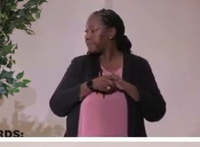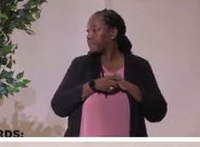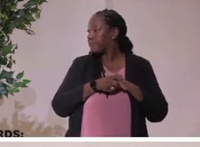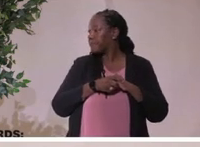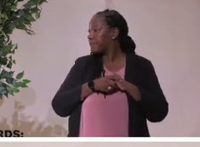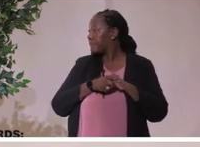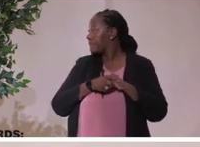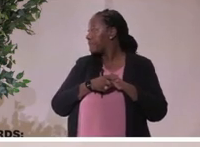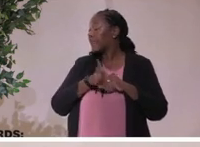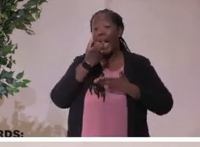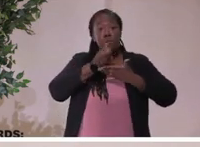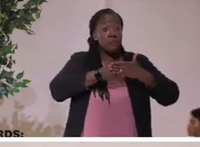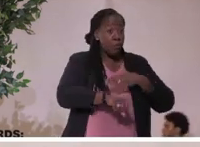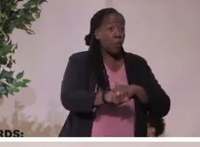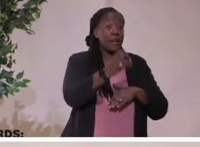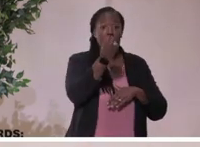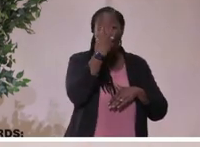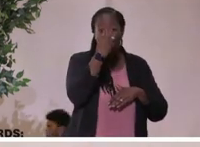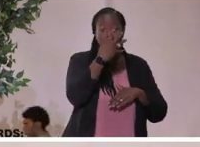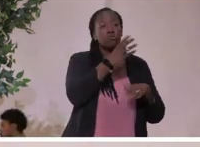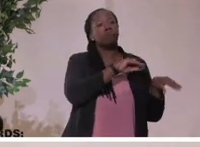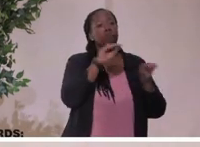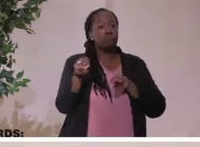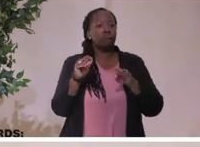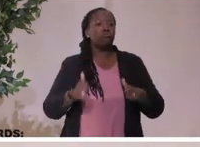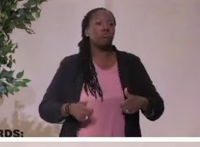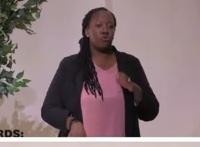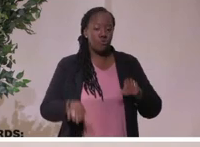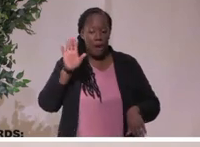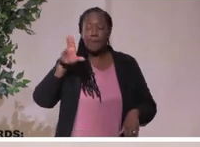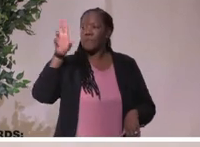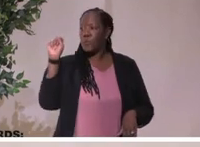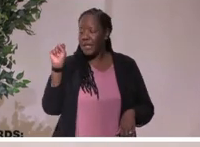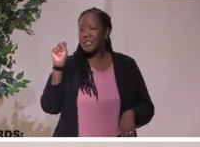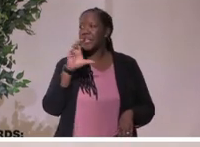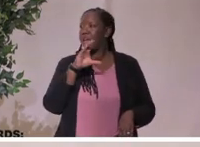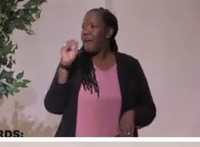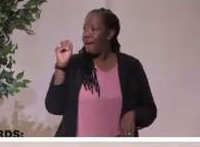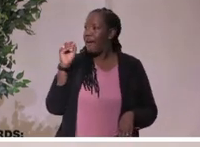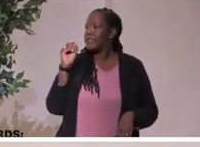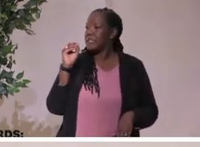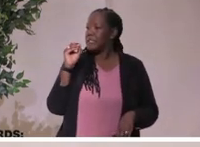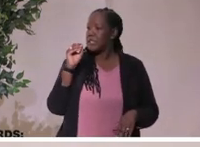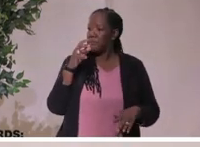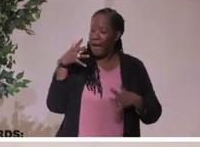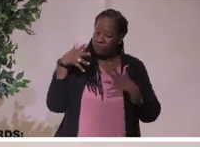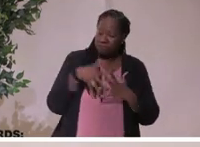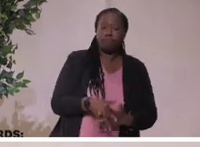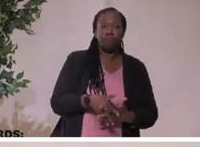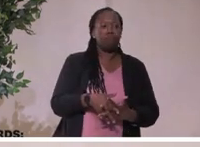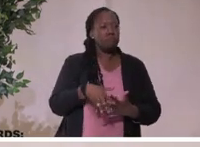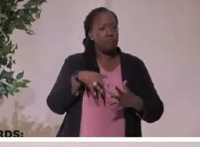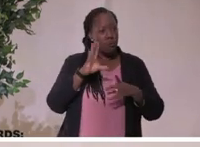I was born in Hong Kong and live in the U.S., and it's all about adapting to the culture where I'm